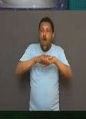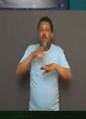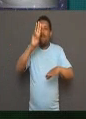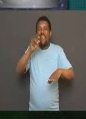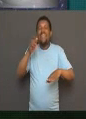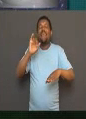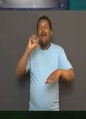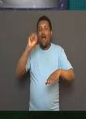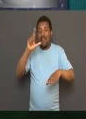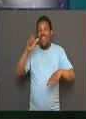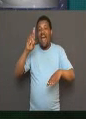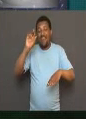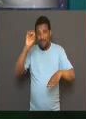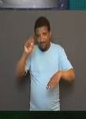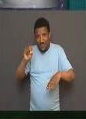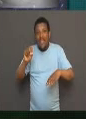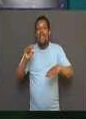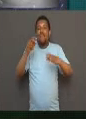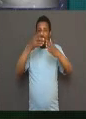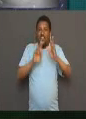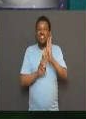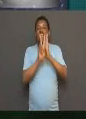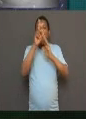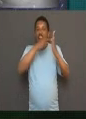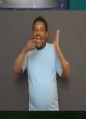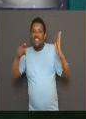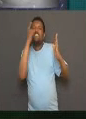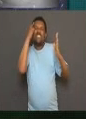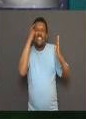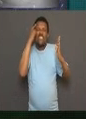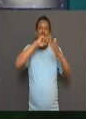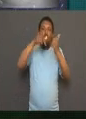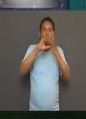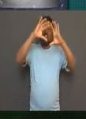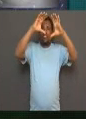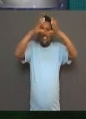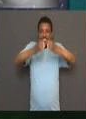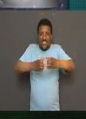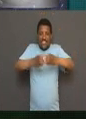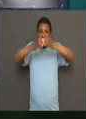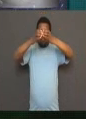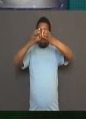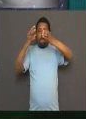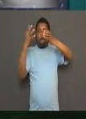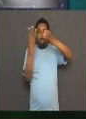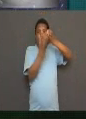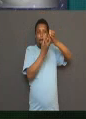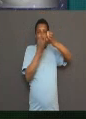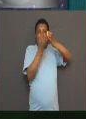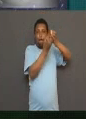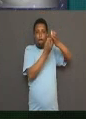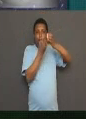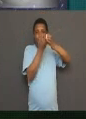by thinking about a cylinder wrapped around the Earth, projecting